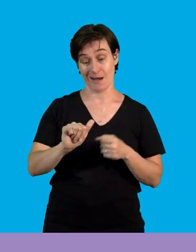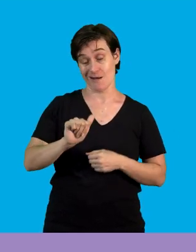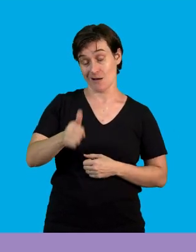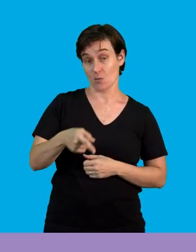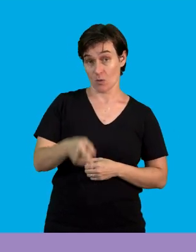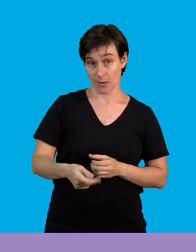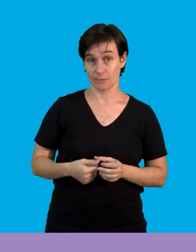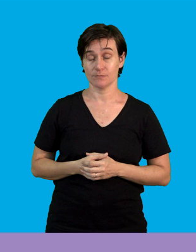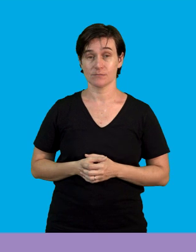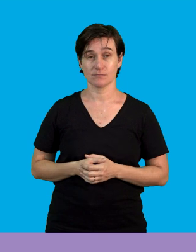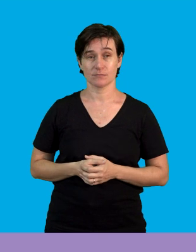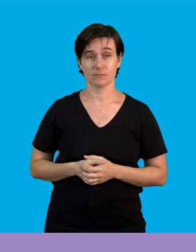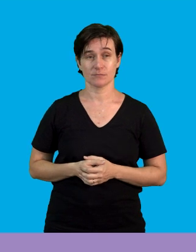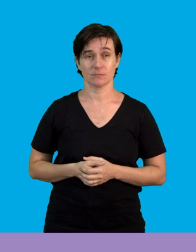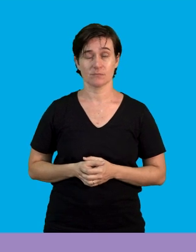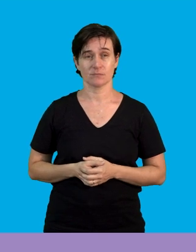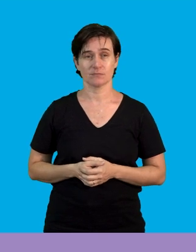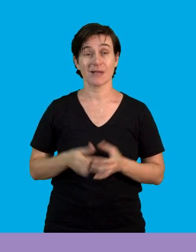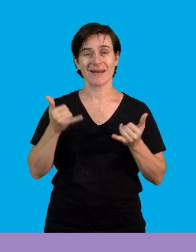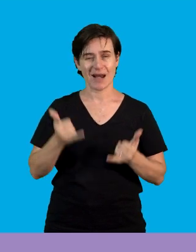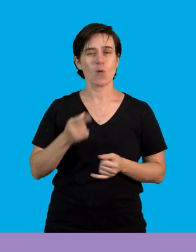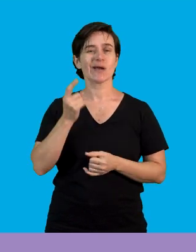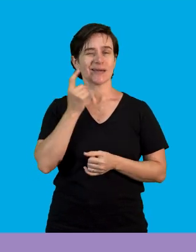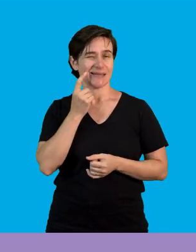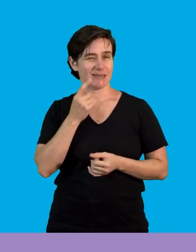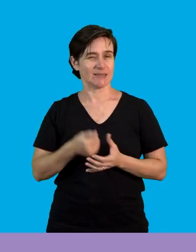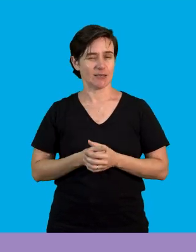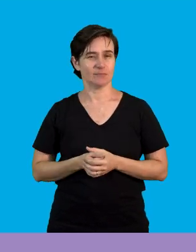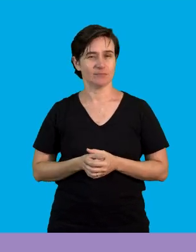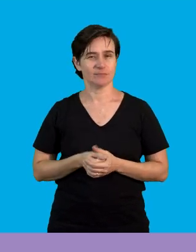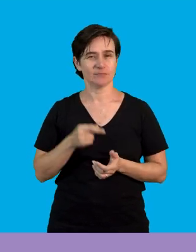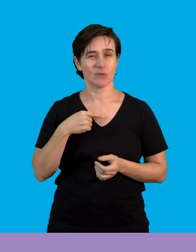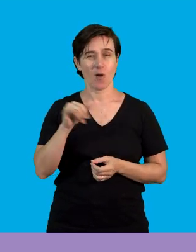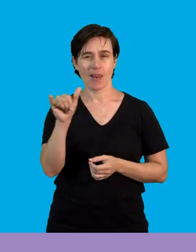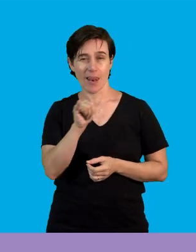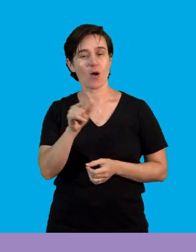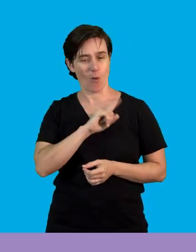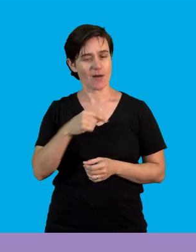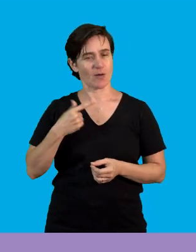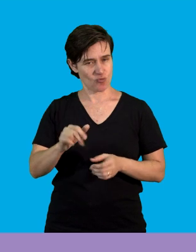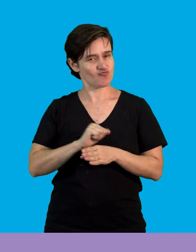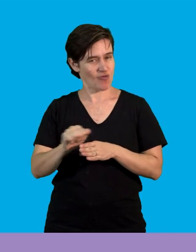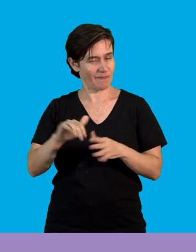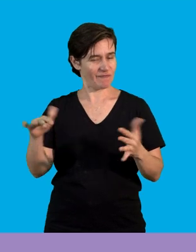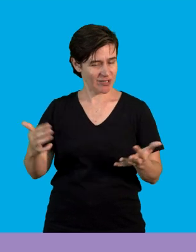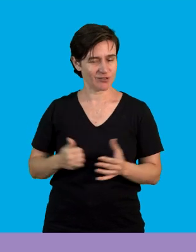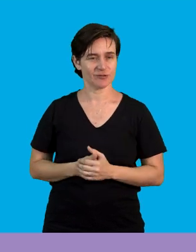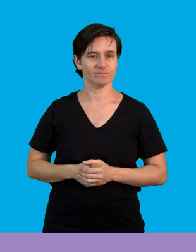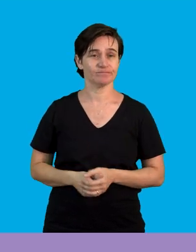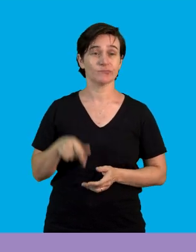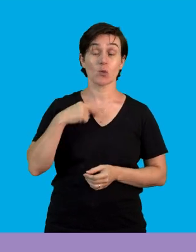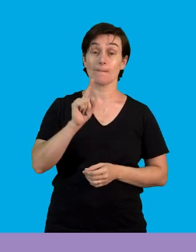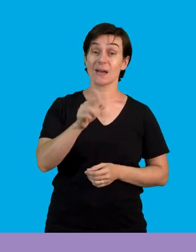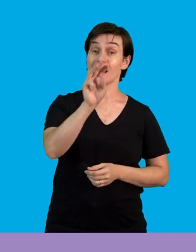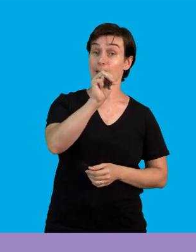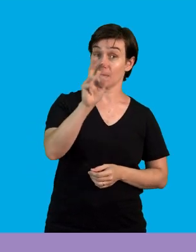next expression. Now it's easier for us to look at like terms because we've done it before. Now we look for